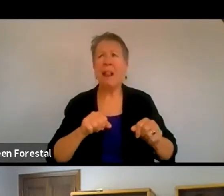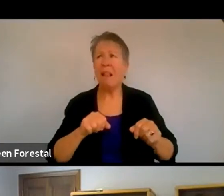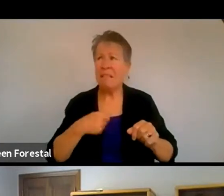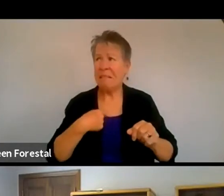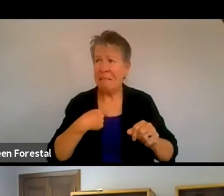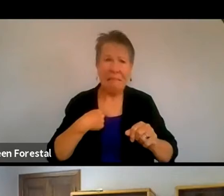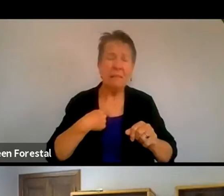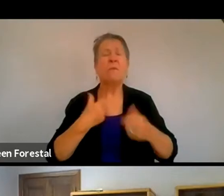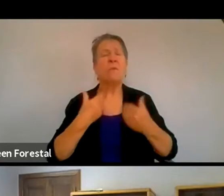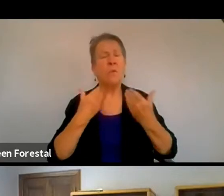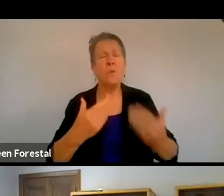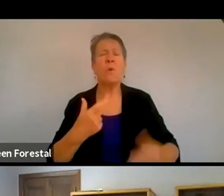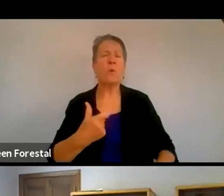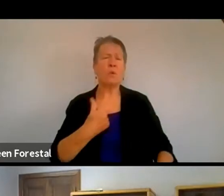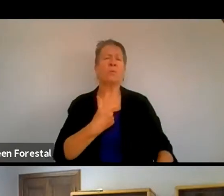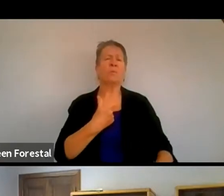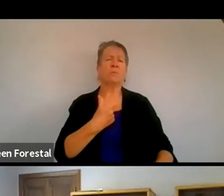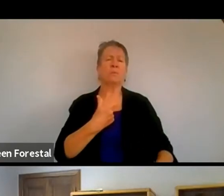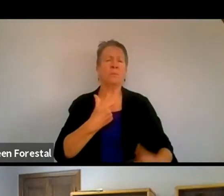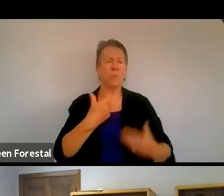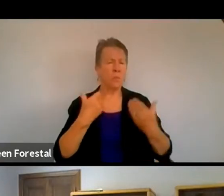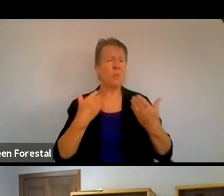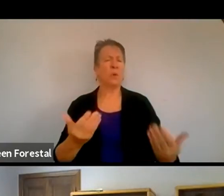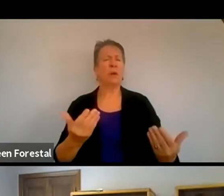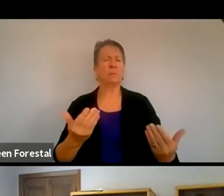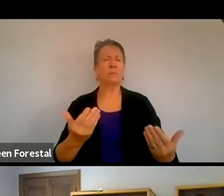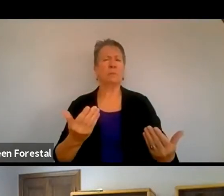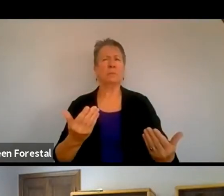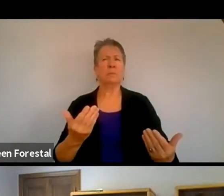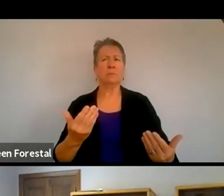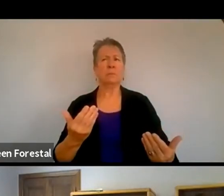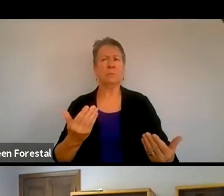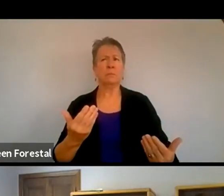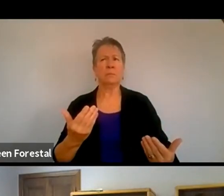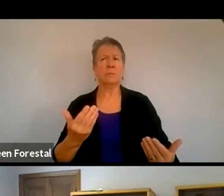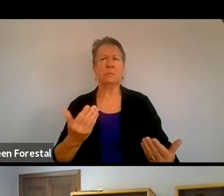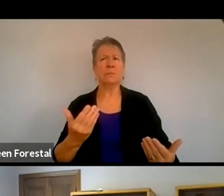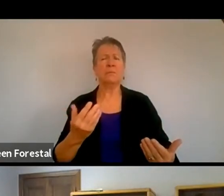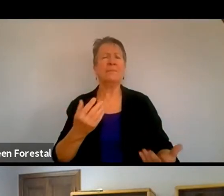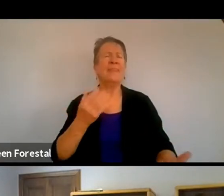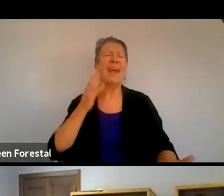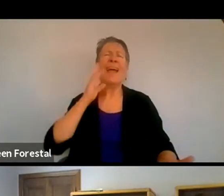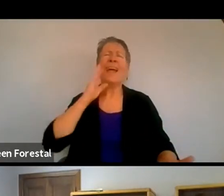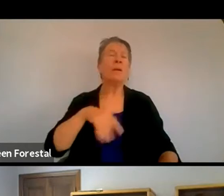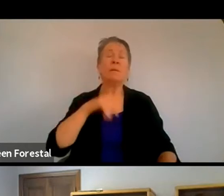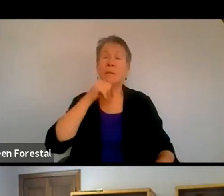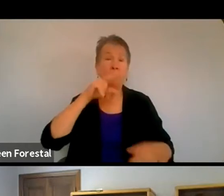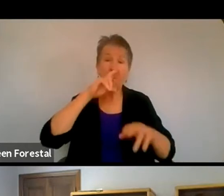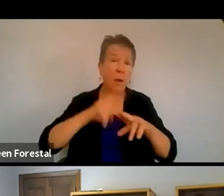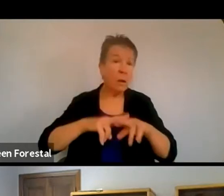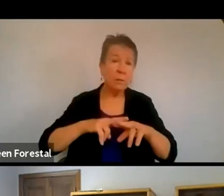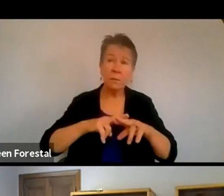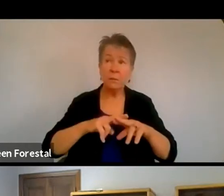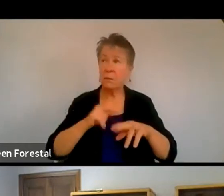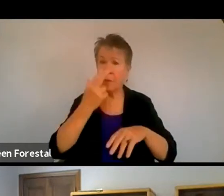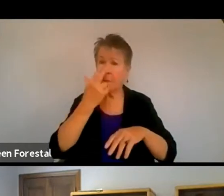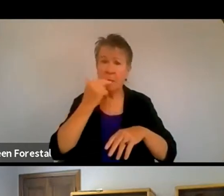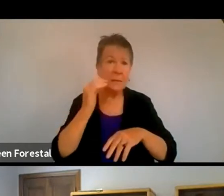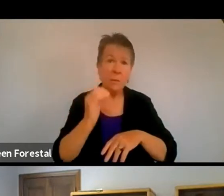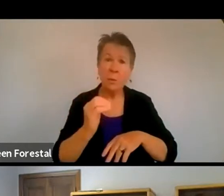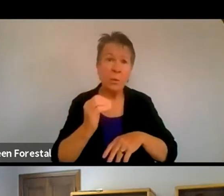you, but that's the sort of stuff I think we all need to be doing. Again, social distancing, face covering, washing hands with soap and